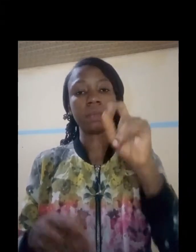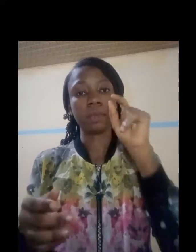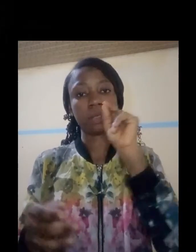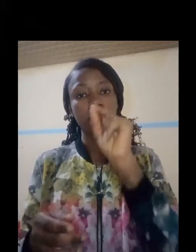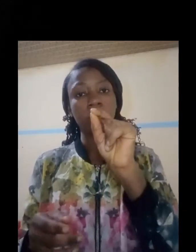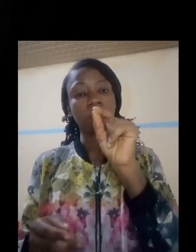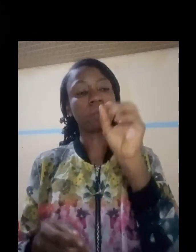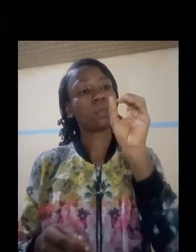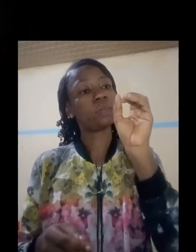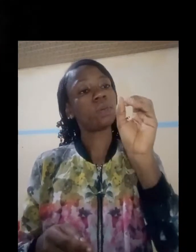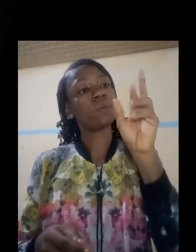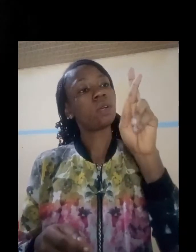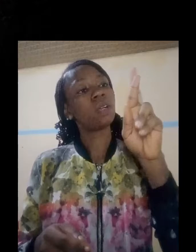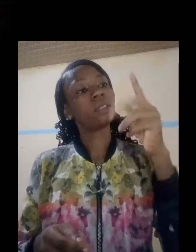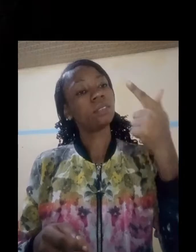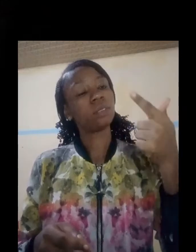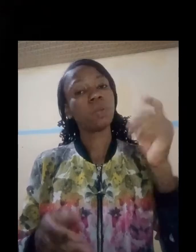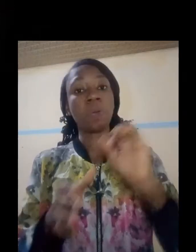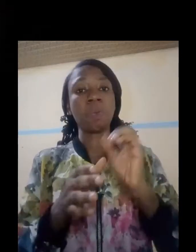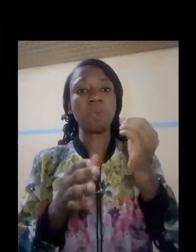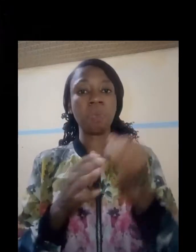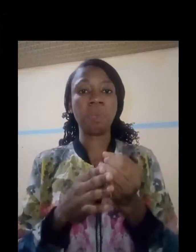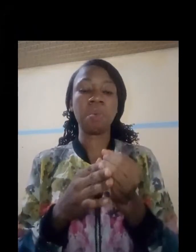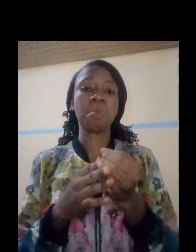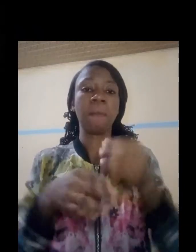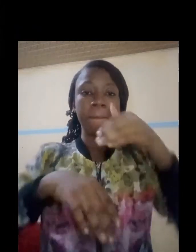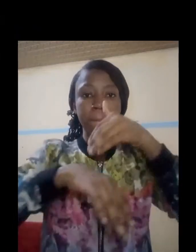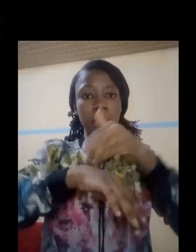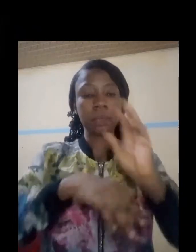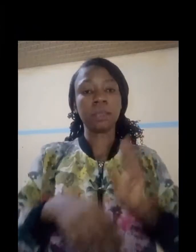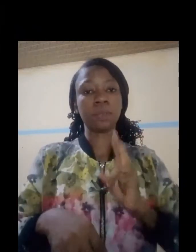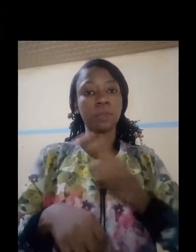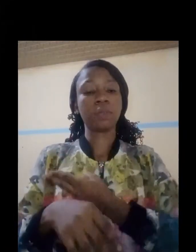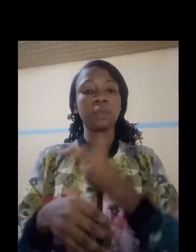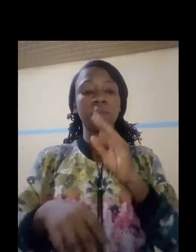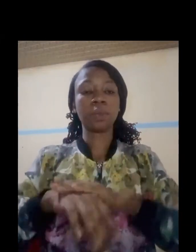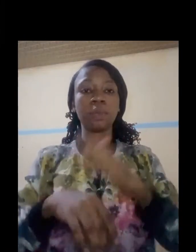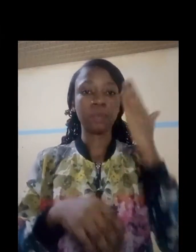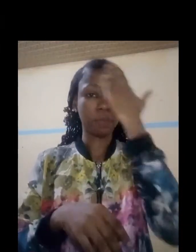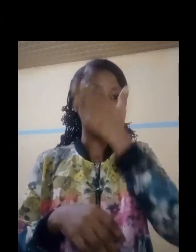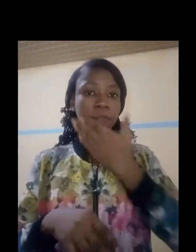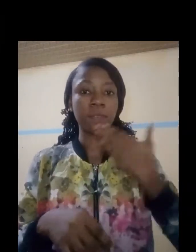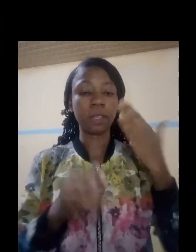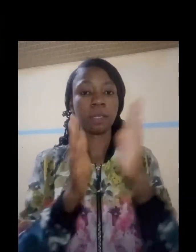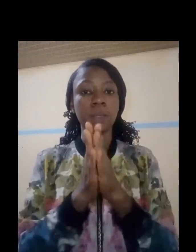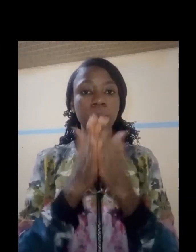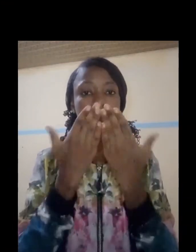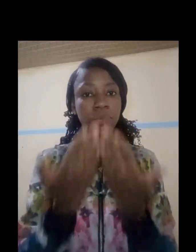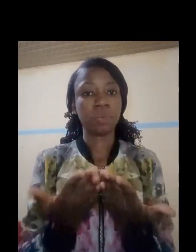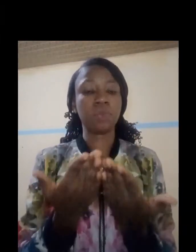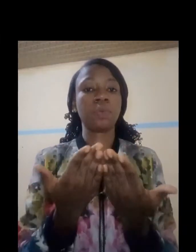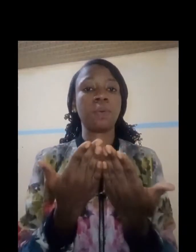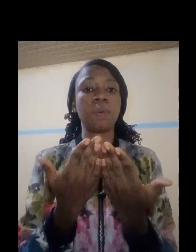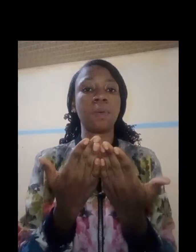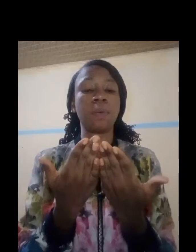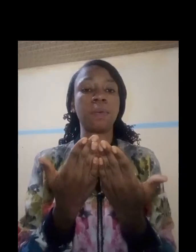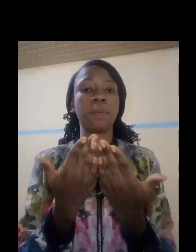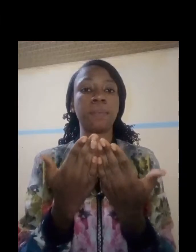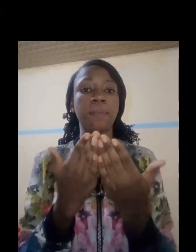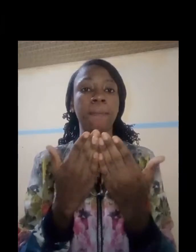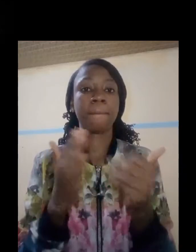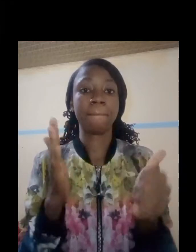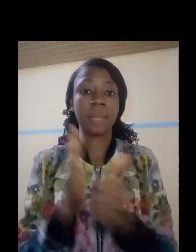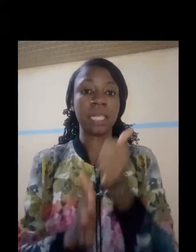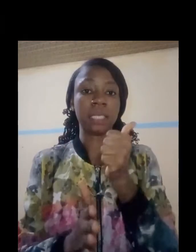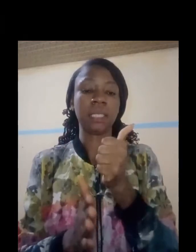info@sdeli.org. Or you can drop a message on our Facebook page and drop any question. Also drop